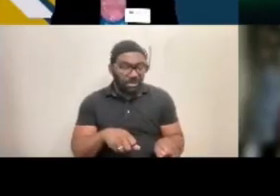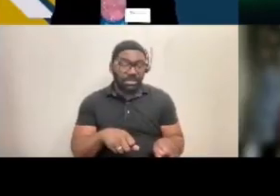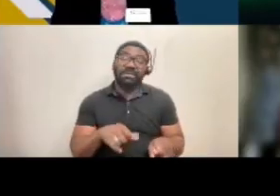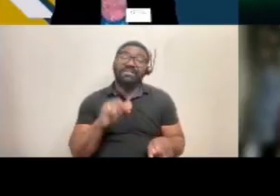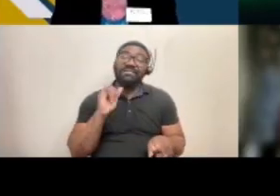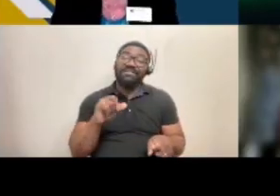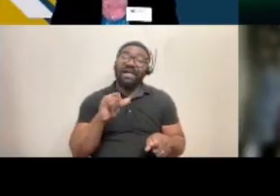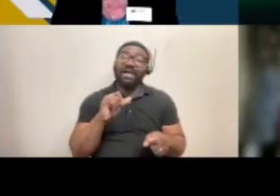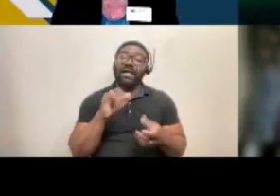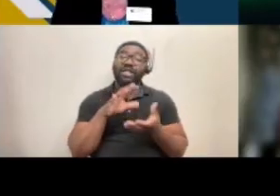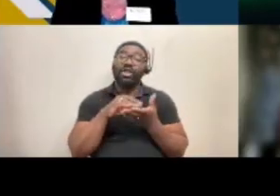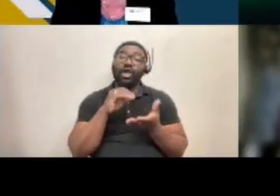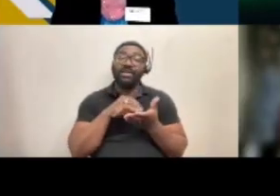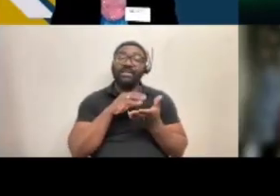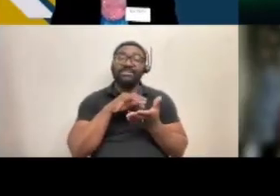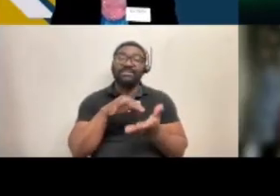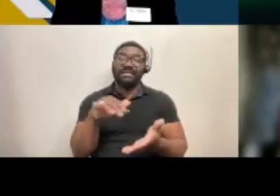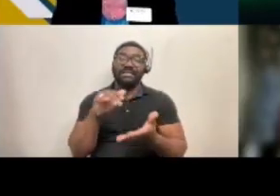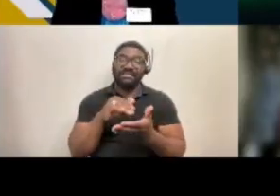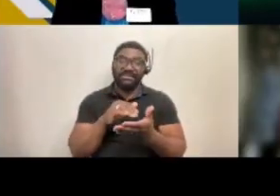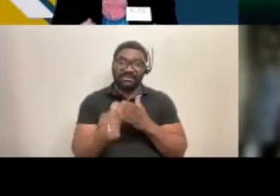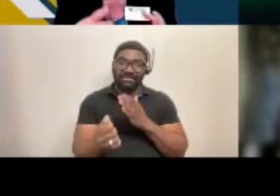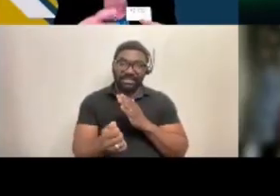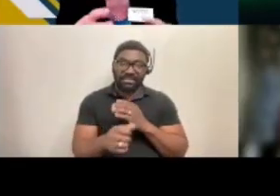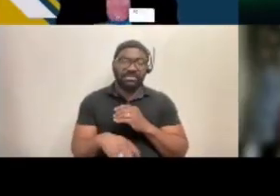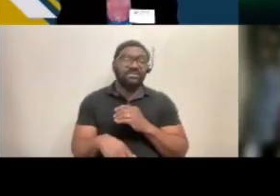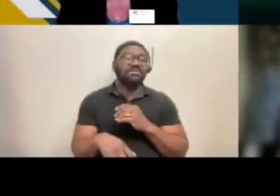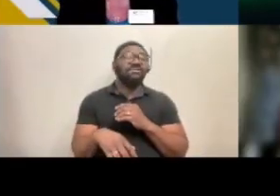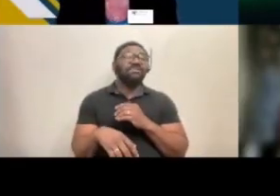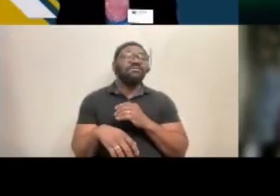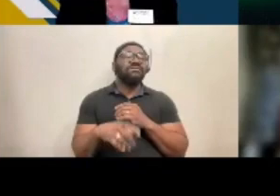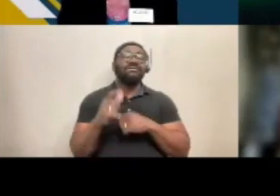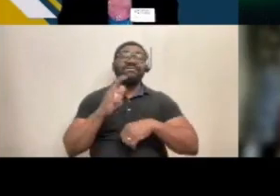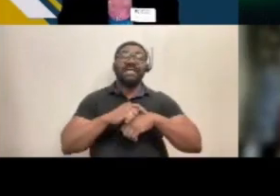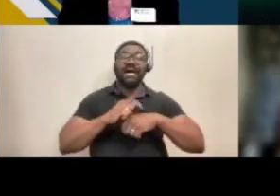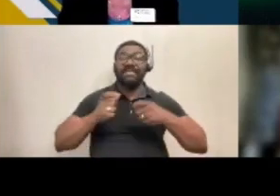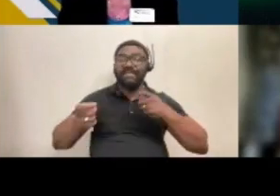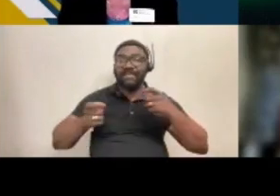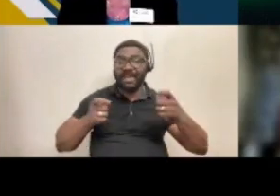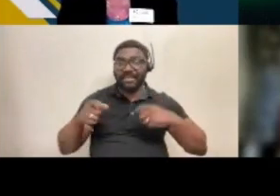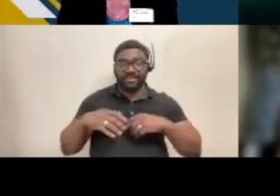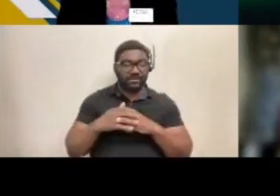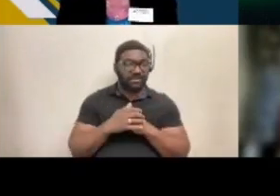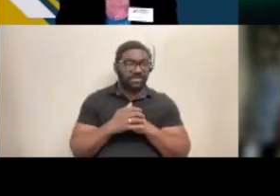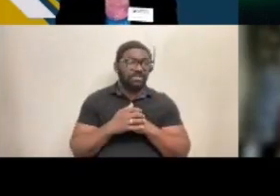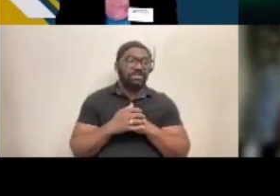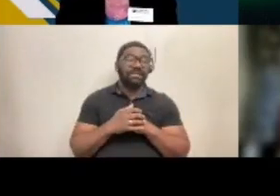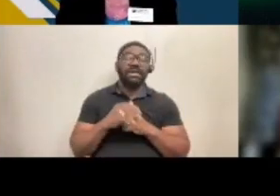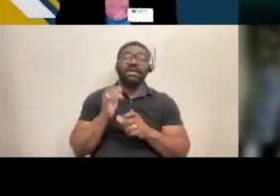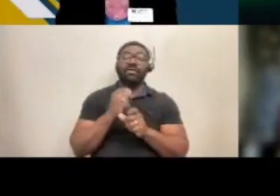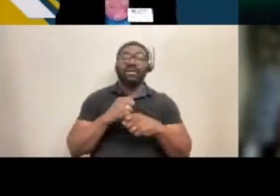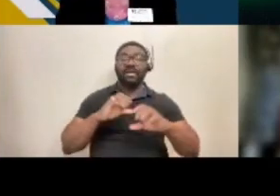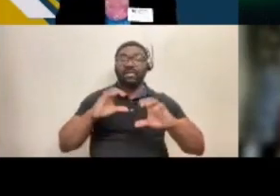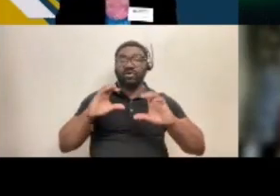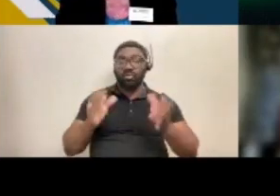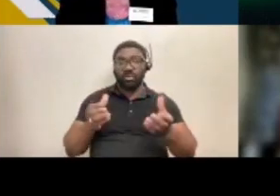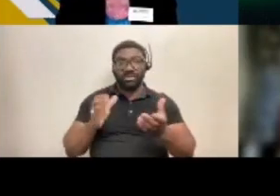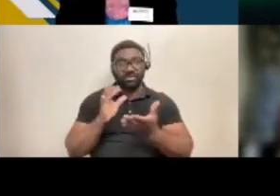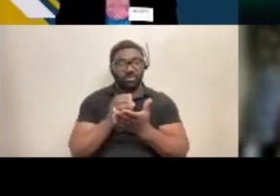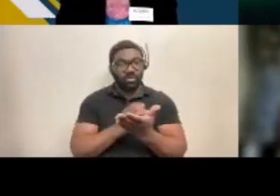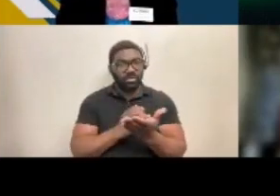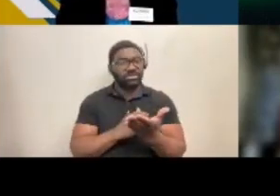time management, and plus intentionally creating these courses in a